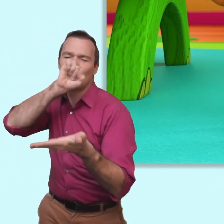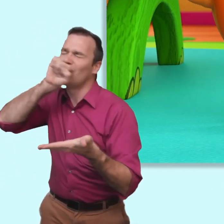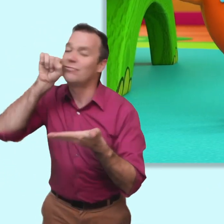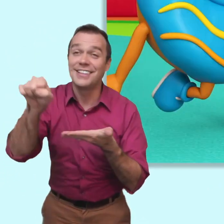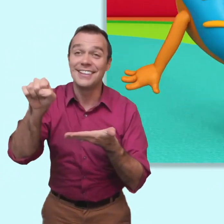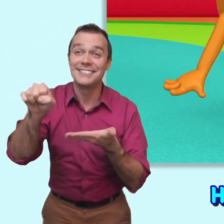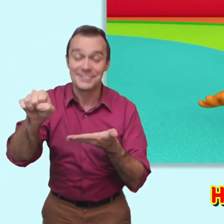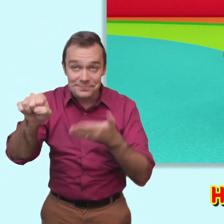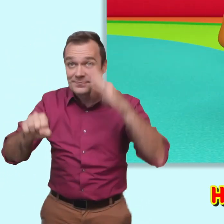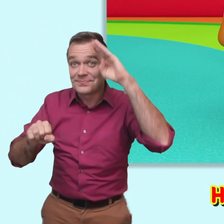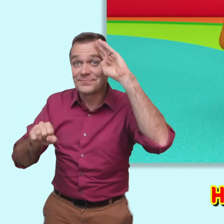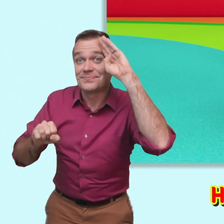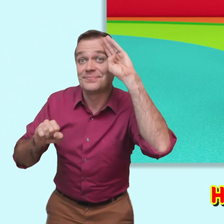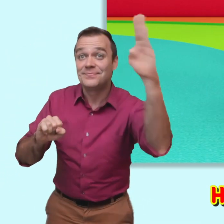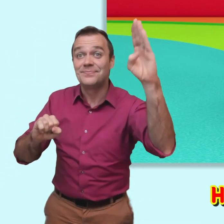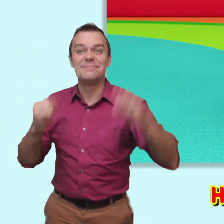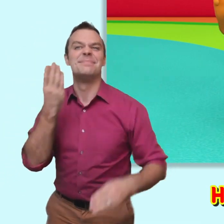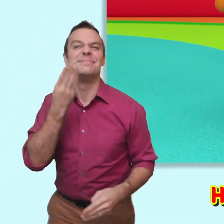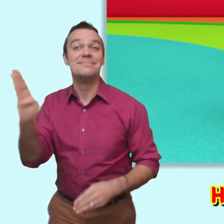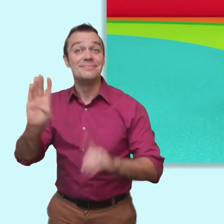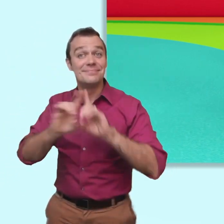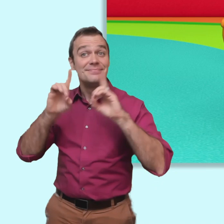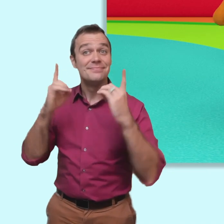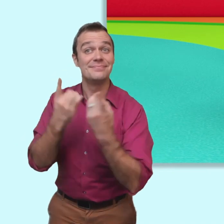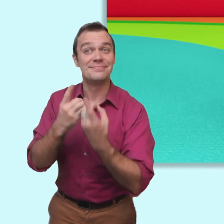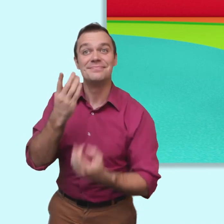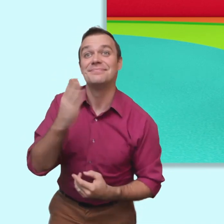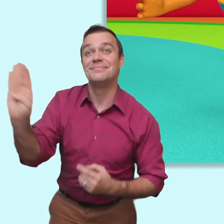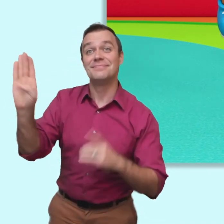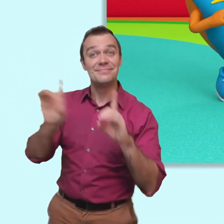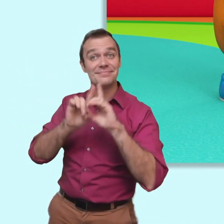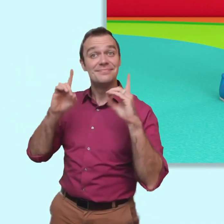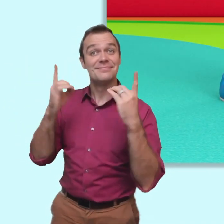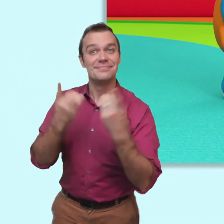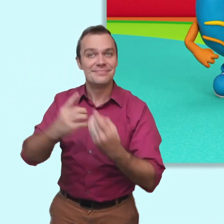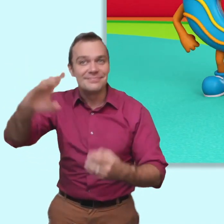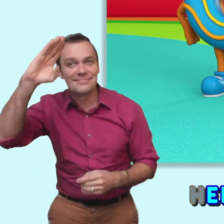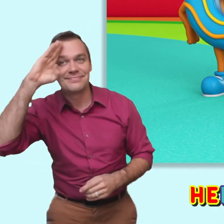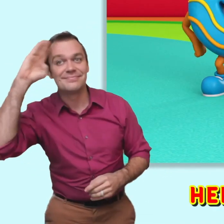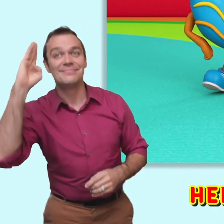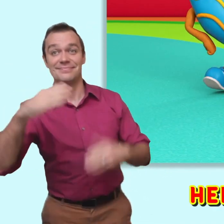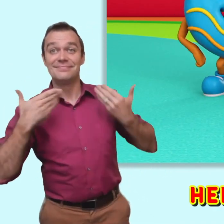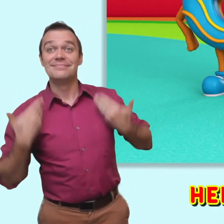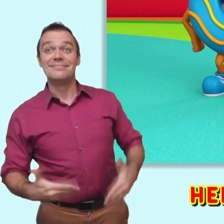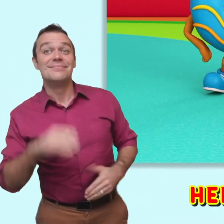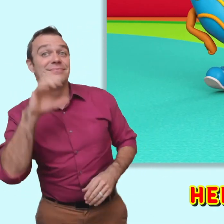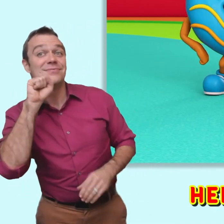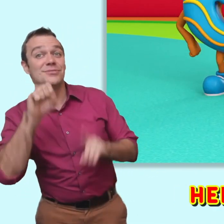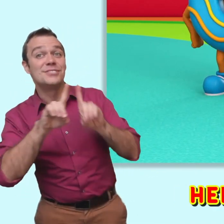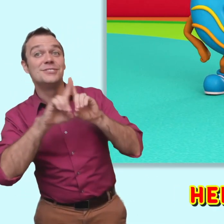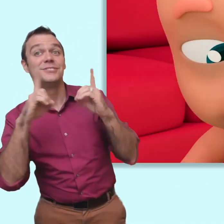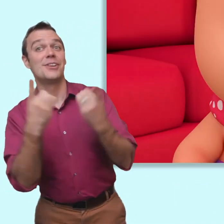love to dance. Hello, I am the blue donut, the blue donut, the blue donut. Hello, I am the